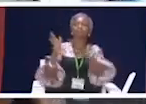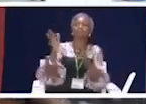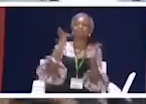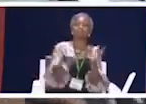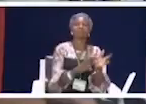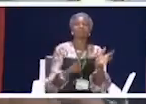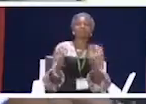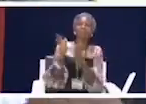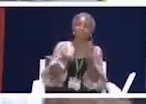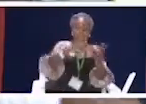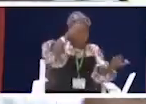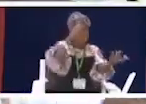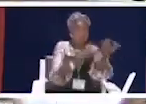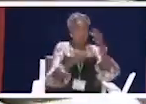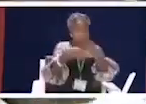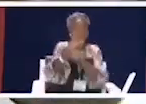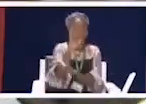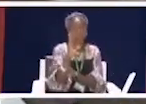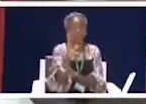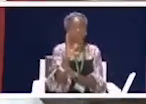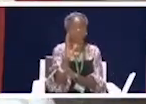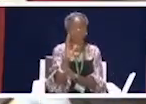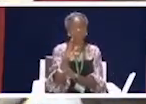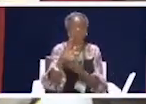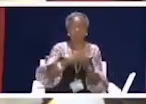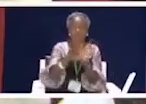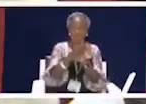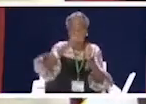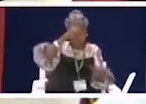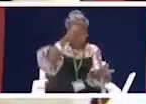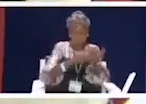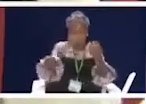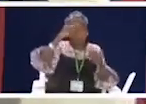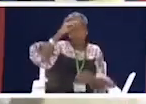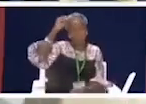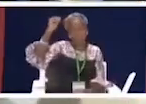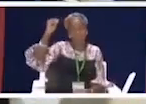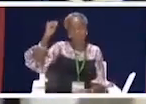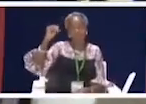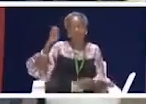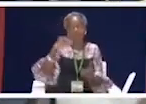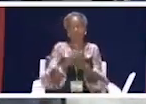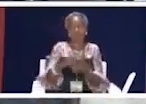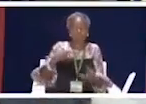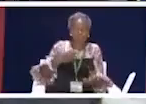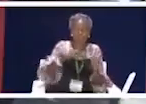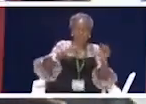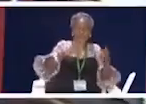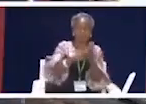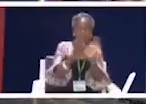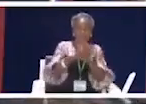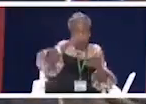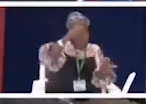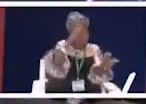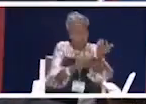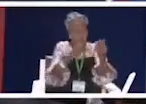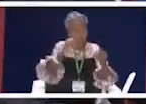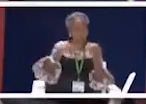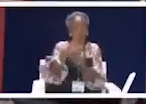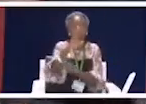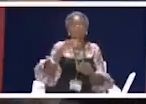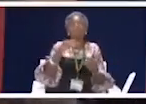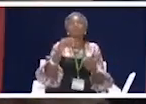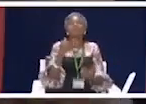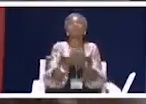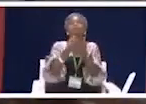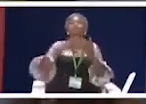Jesus, the Son of God, became the Son of Man so that we can become the sons of God. Can somebody help me